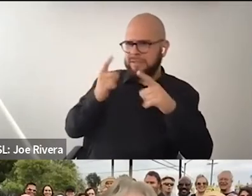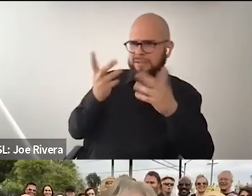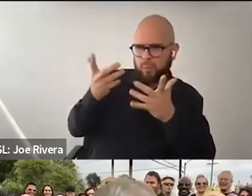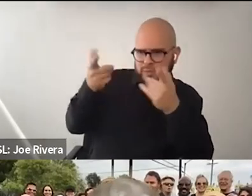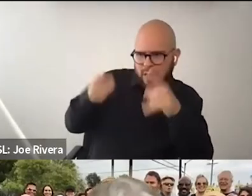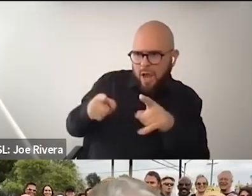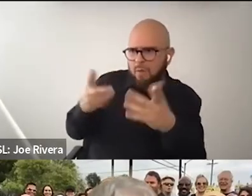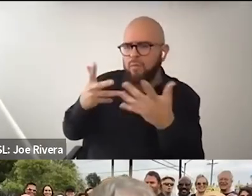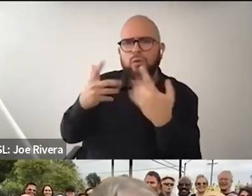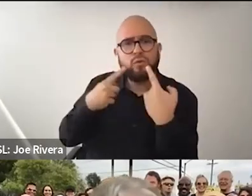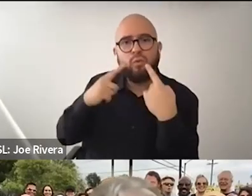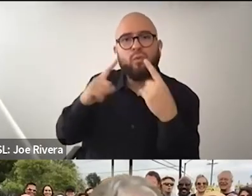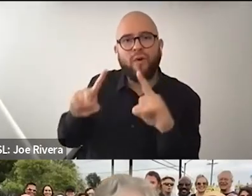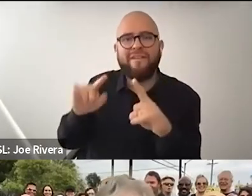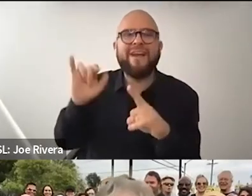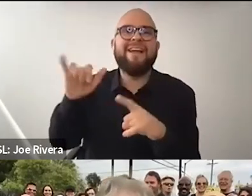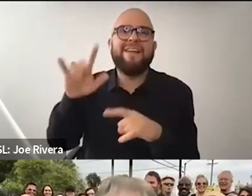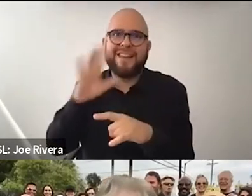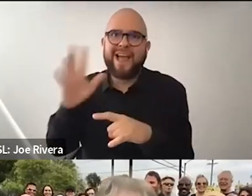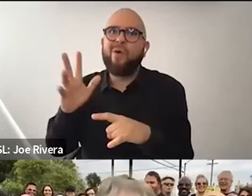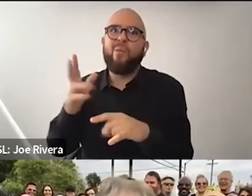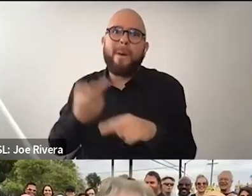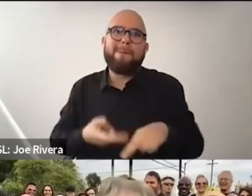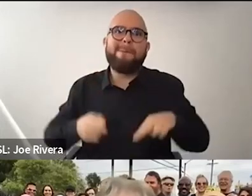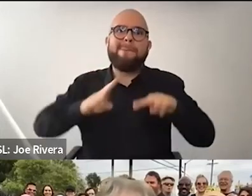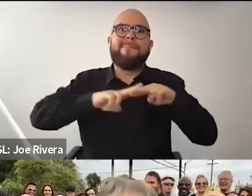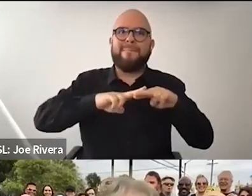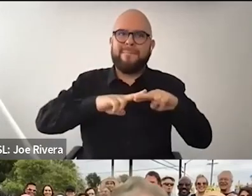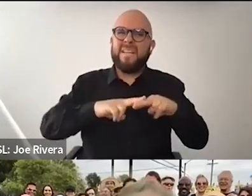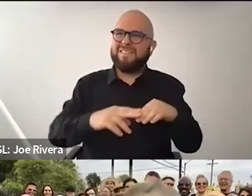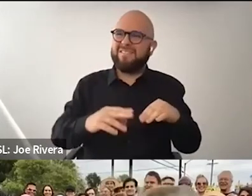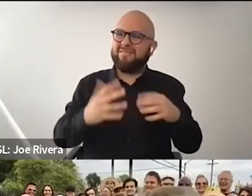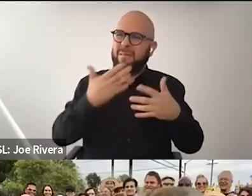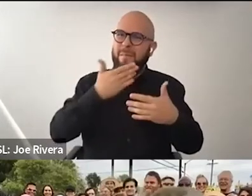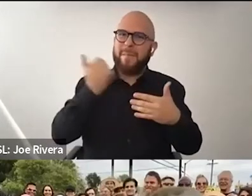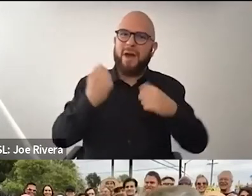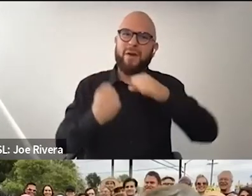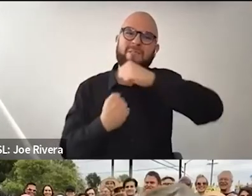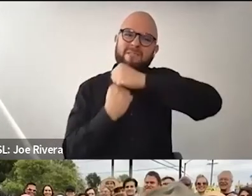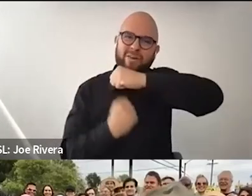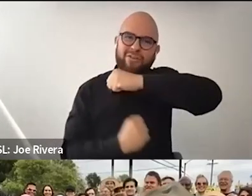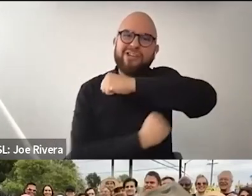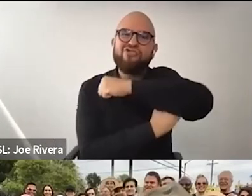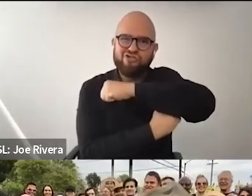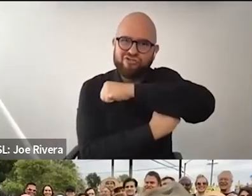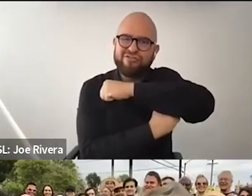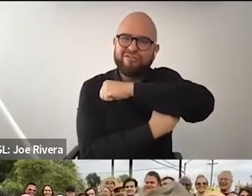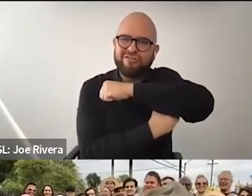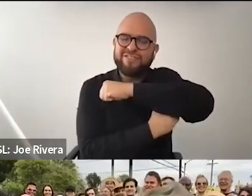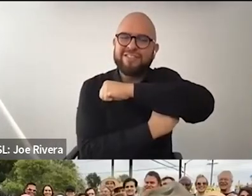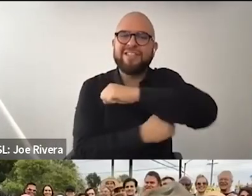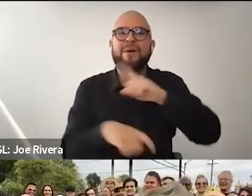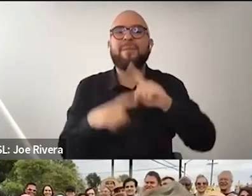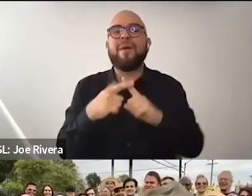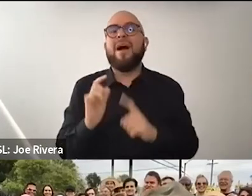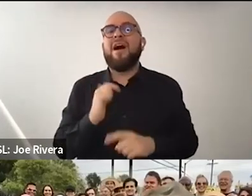stronger foundation. But as far as like KCRW, we were